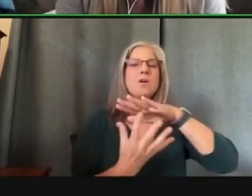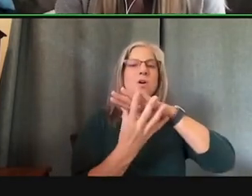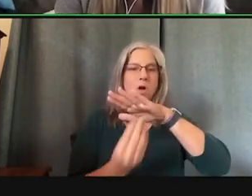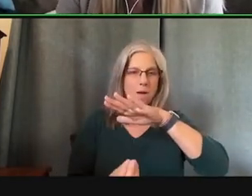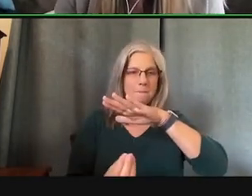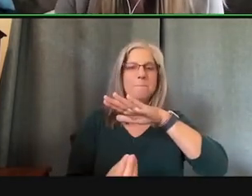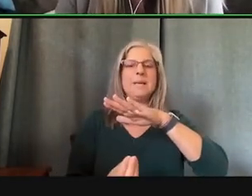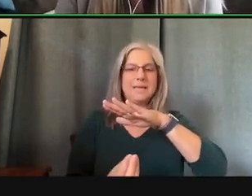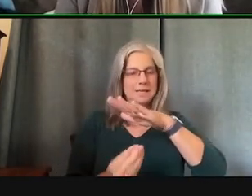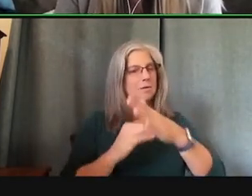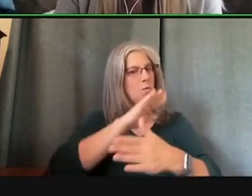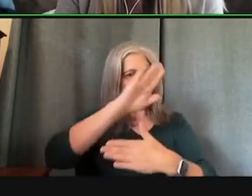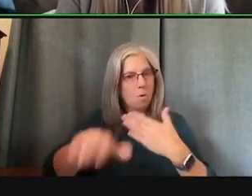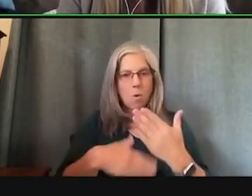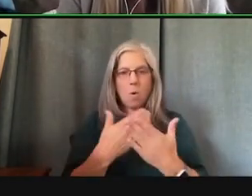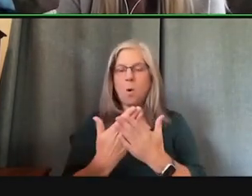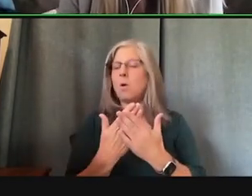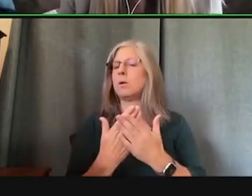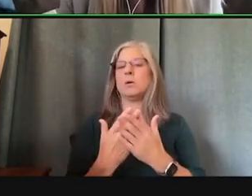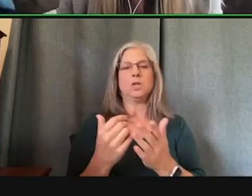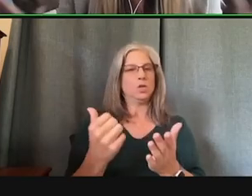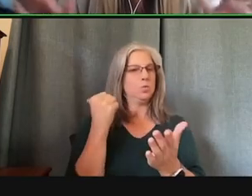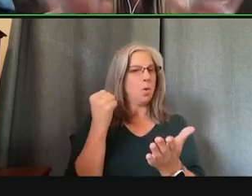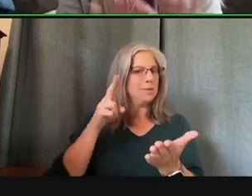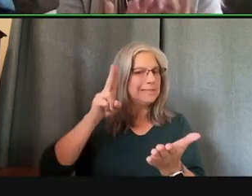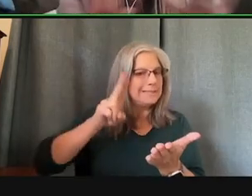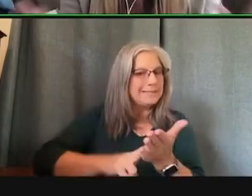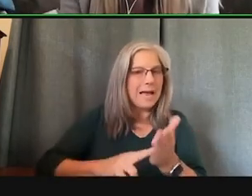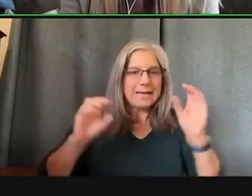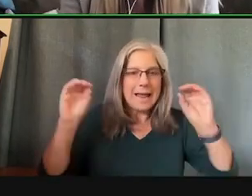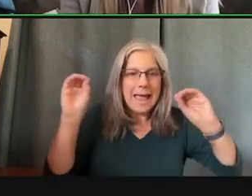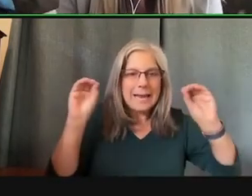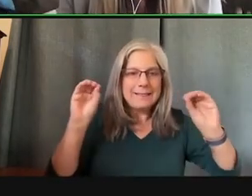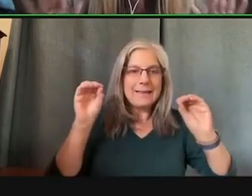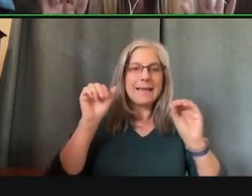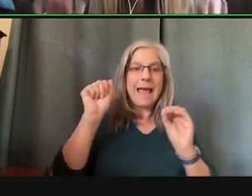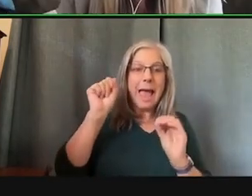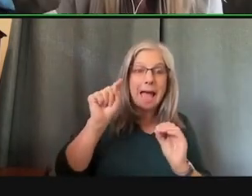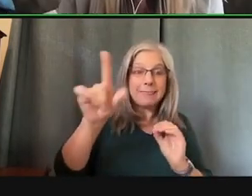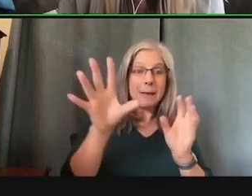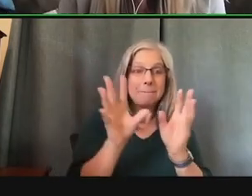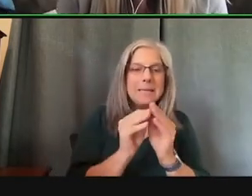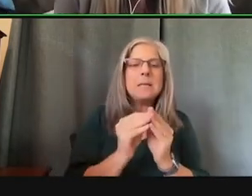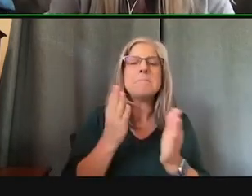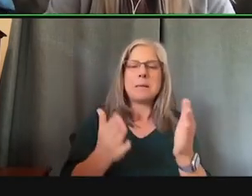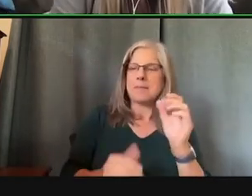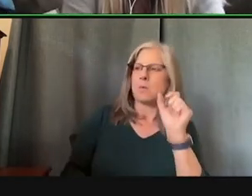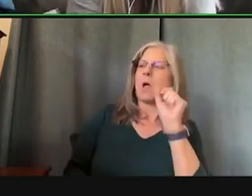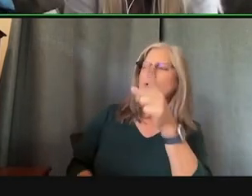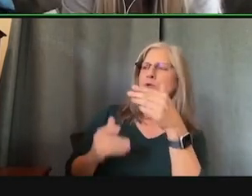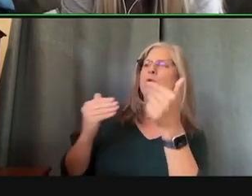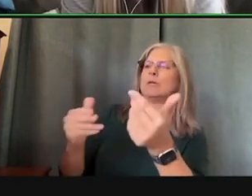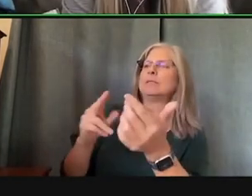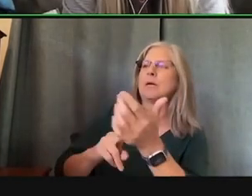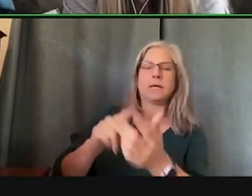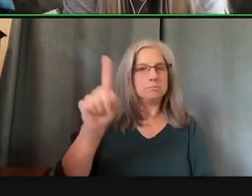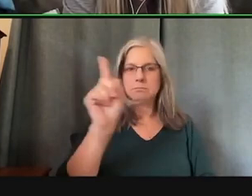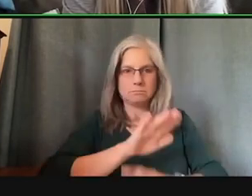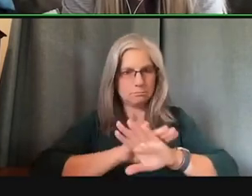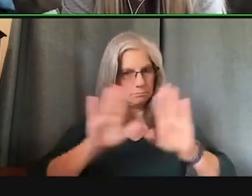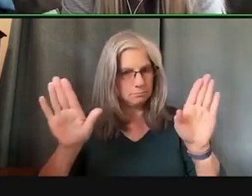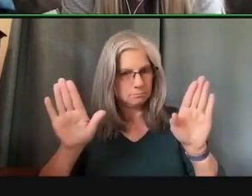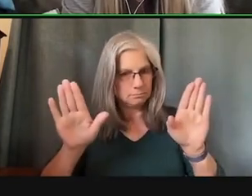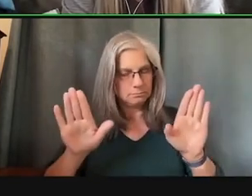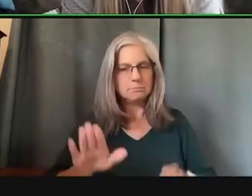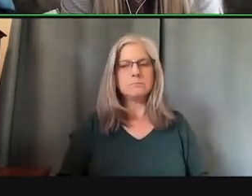its totality. You're not going to sign anything at the meeting. They might ask you to. All you have